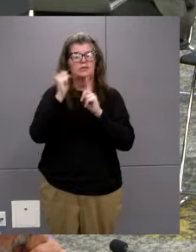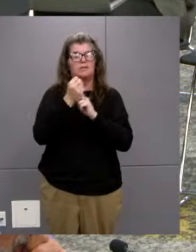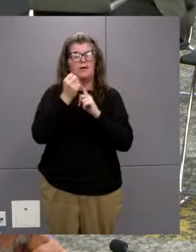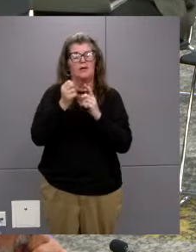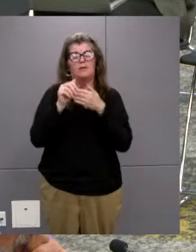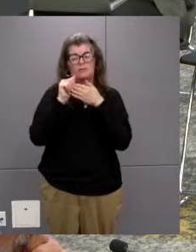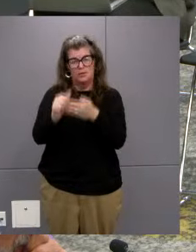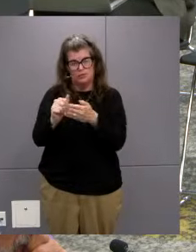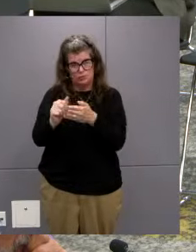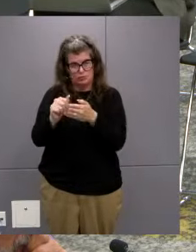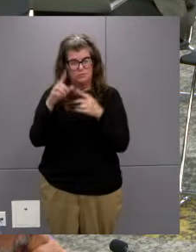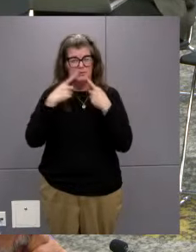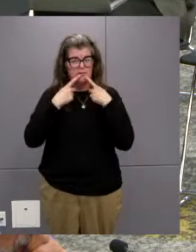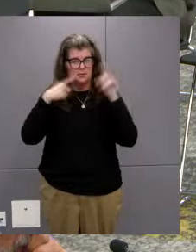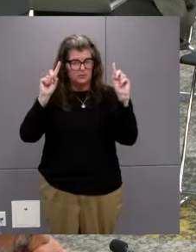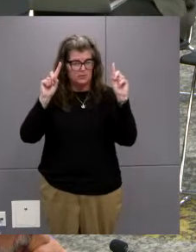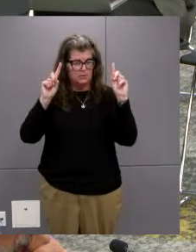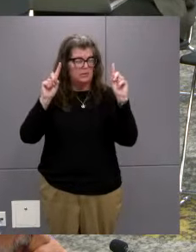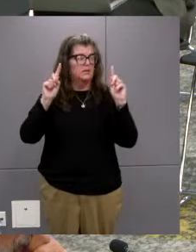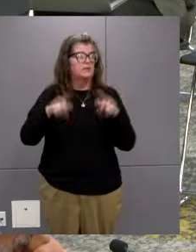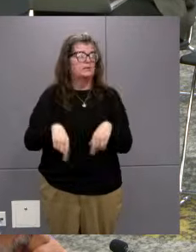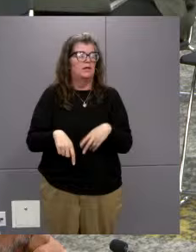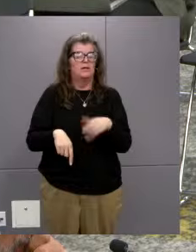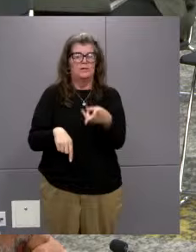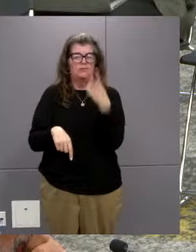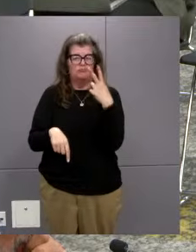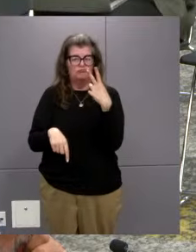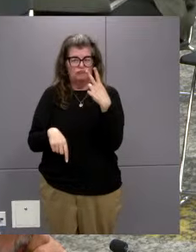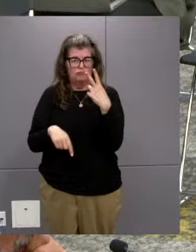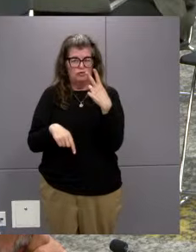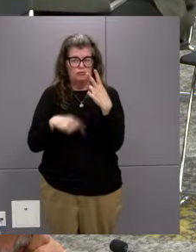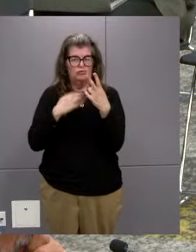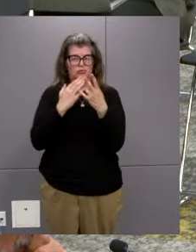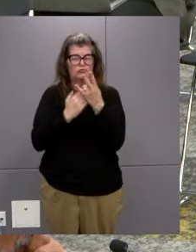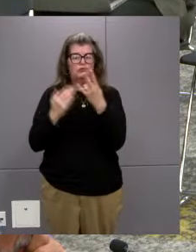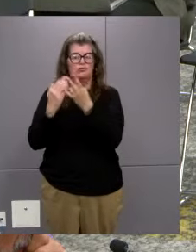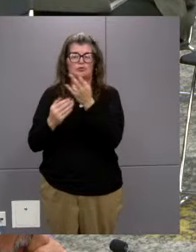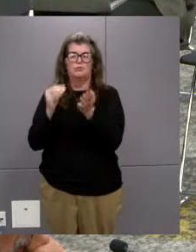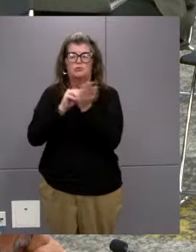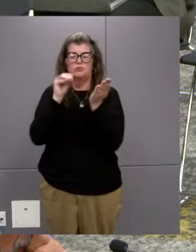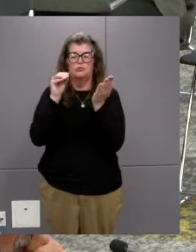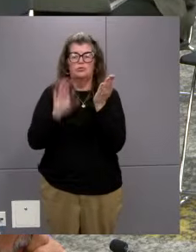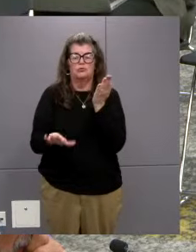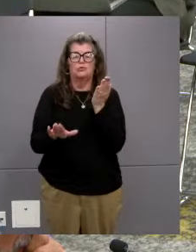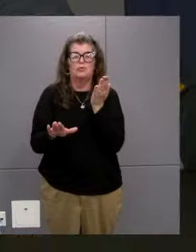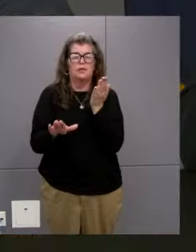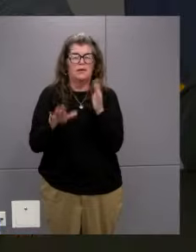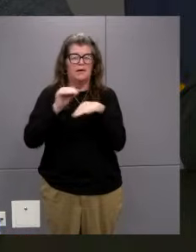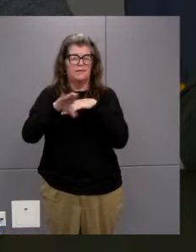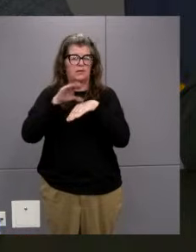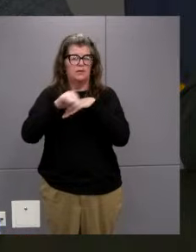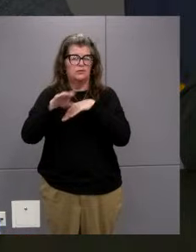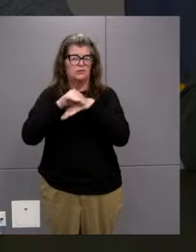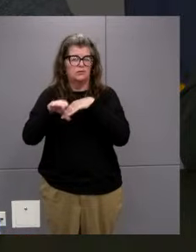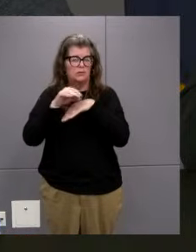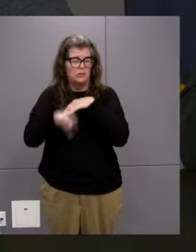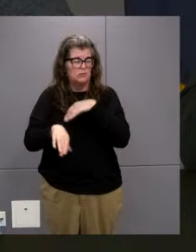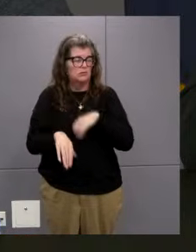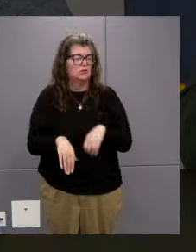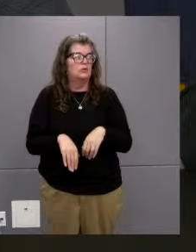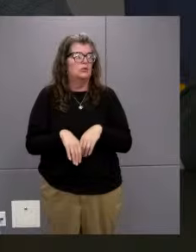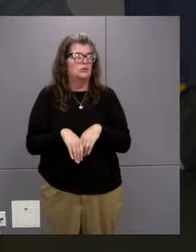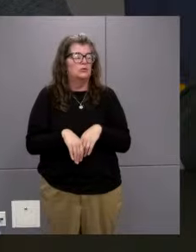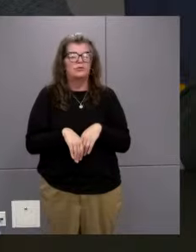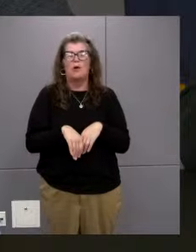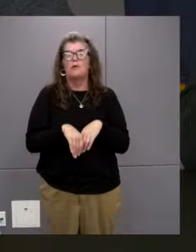Mott chapter, and has served 2 terms on the Student Presidential Advisory Council, contributing to projects that are